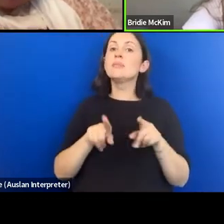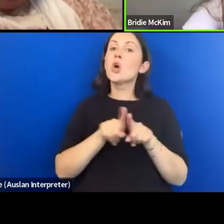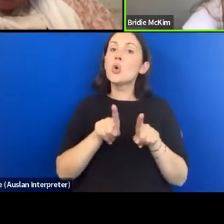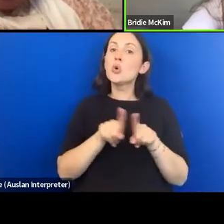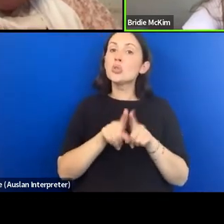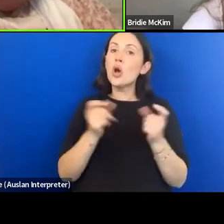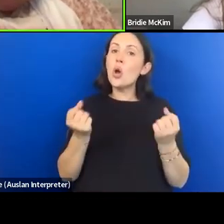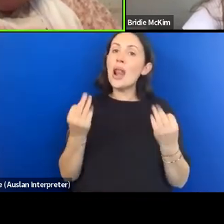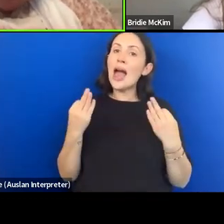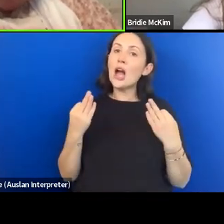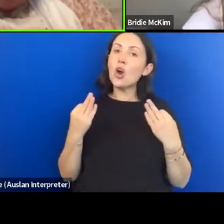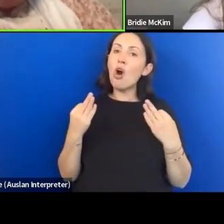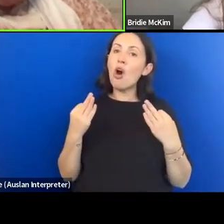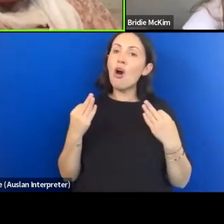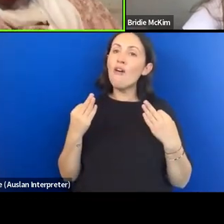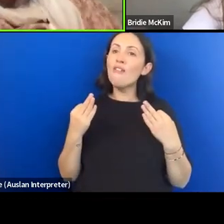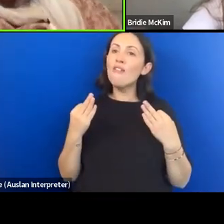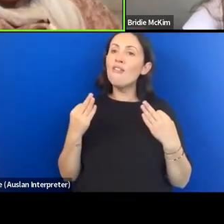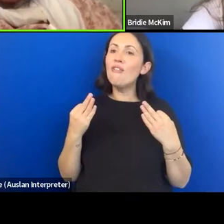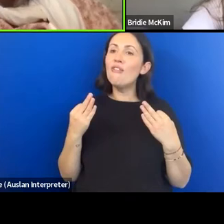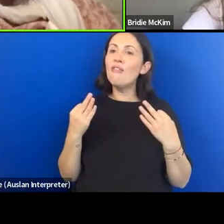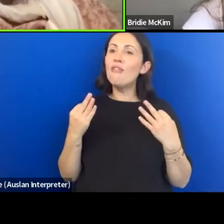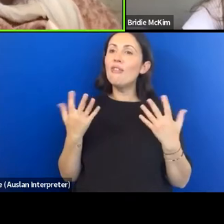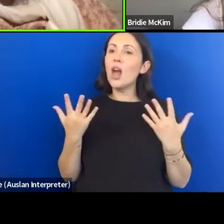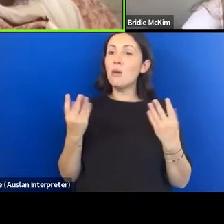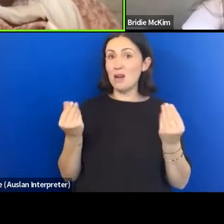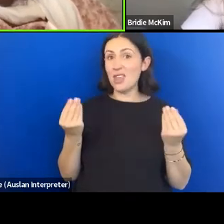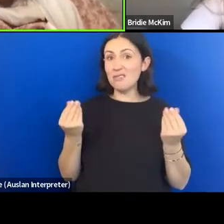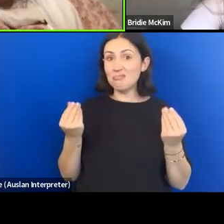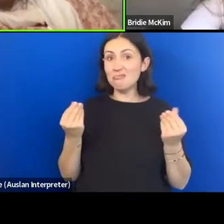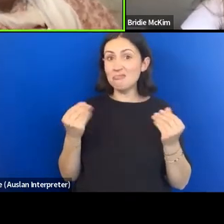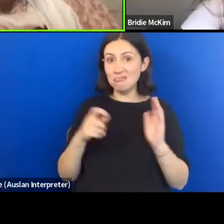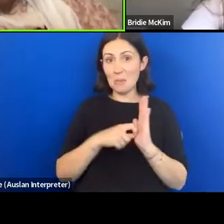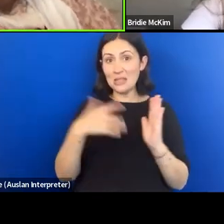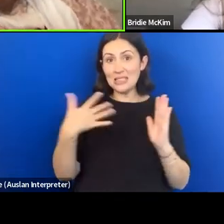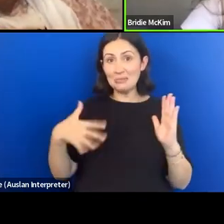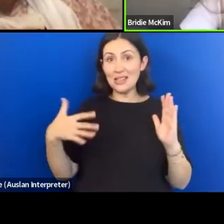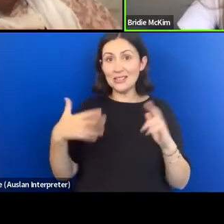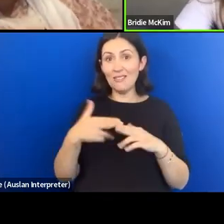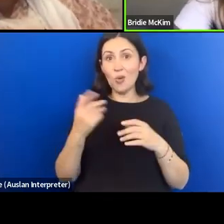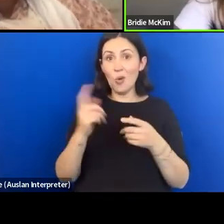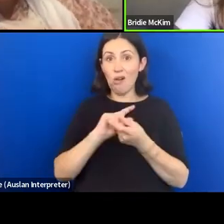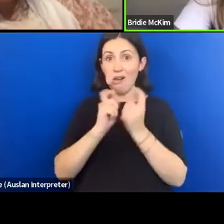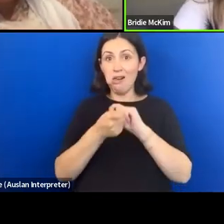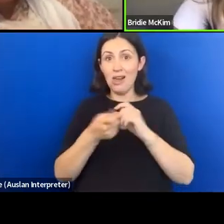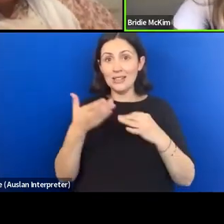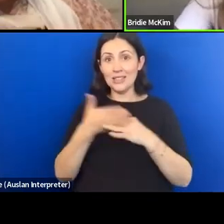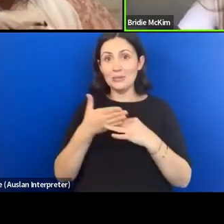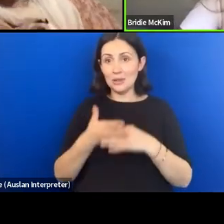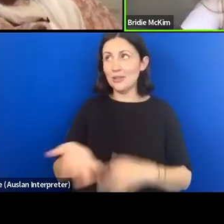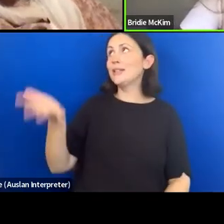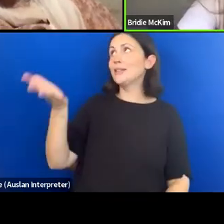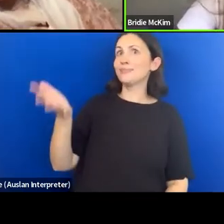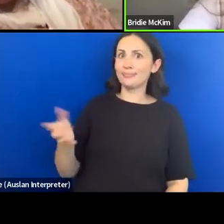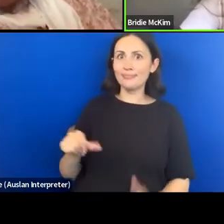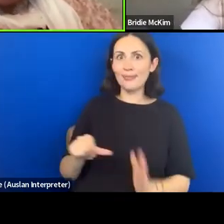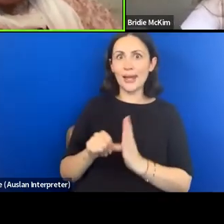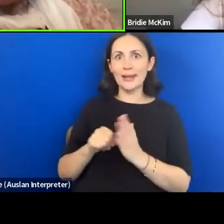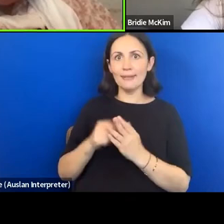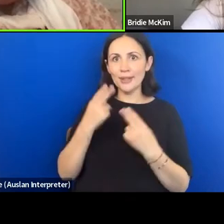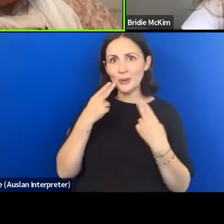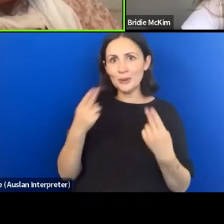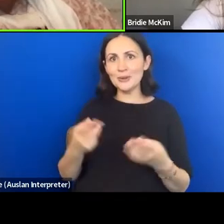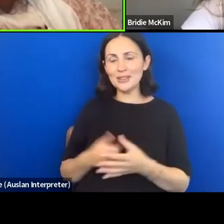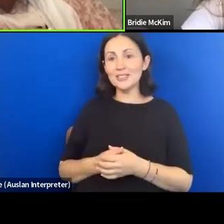lack of money. I think that the age-old problem. Yeah, the kind